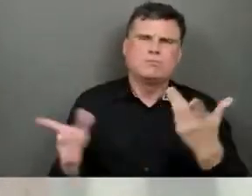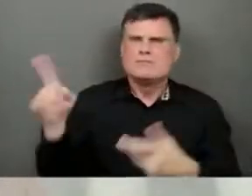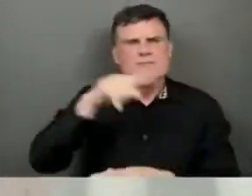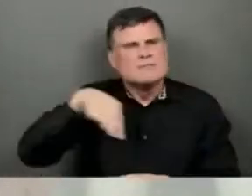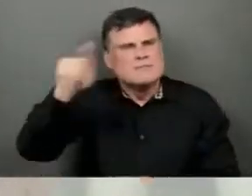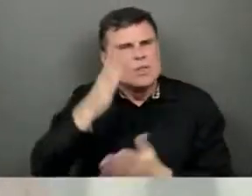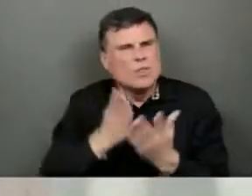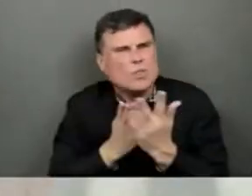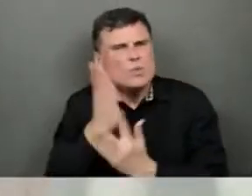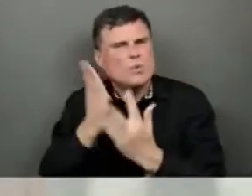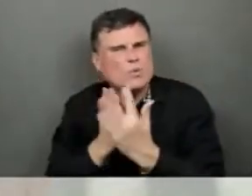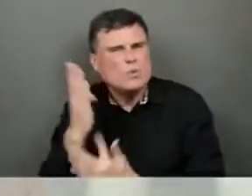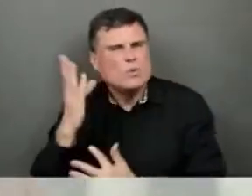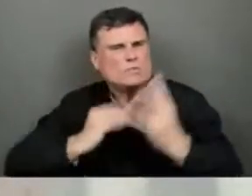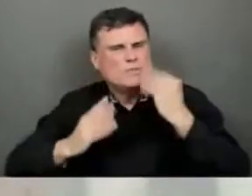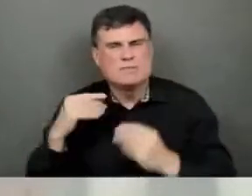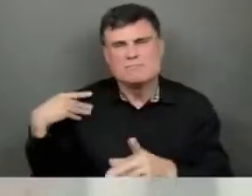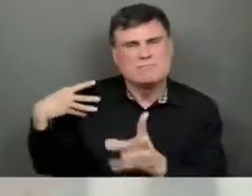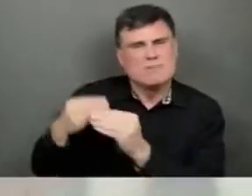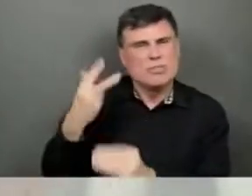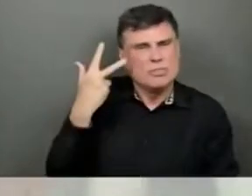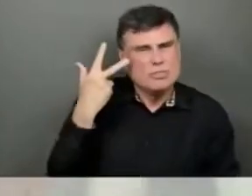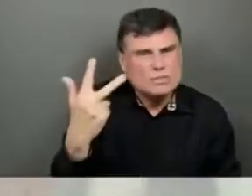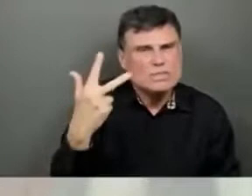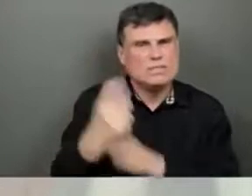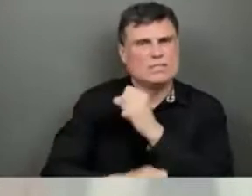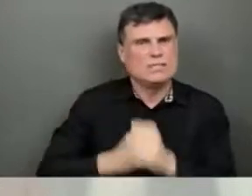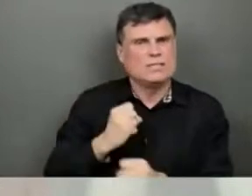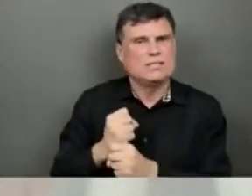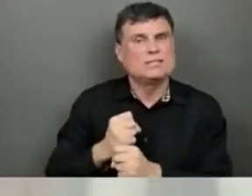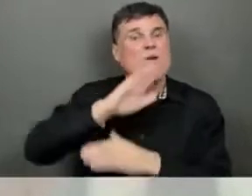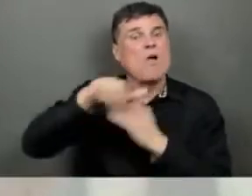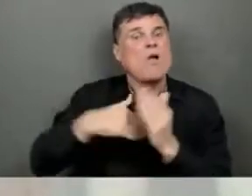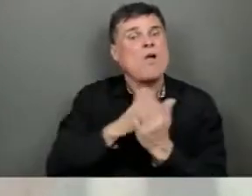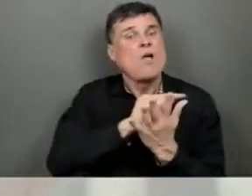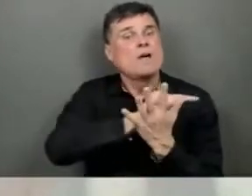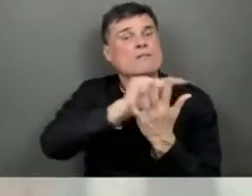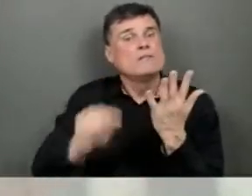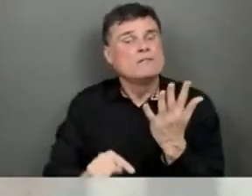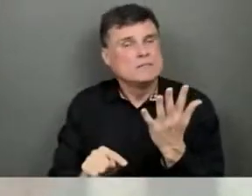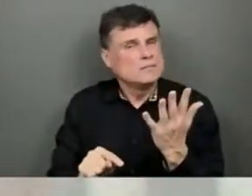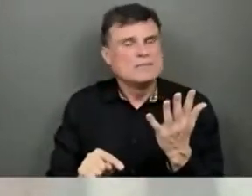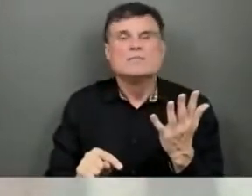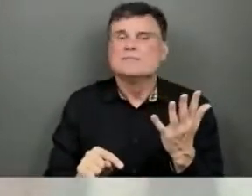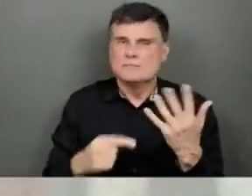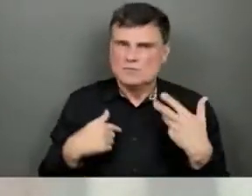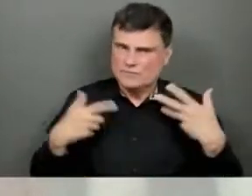years. And I think all of us have been changed by it and affected by it.